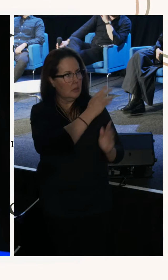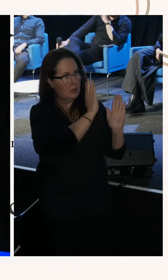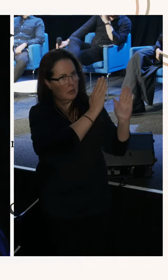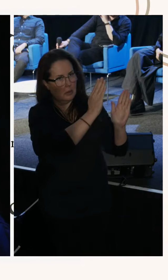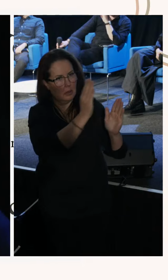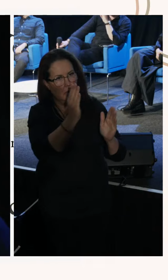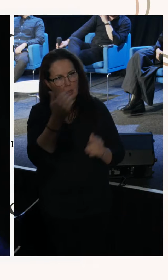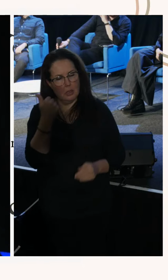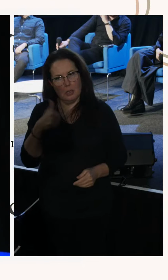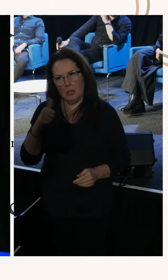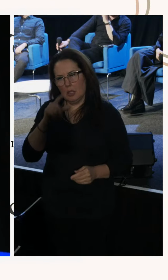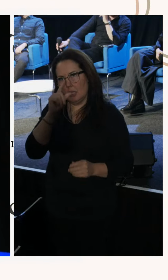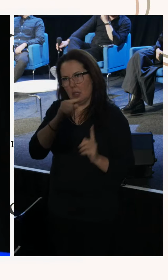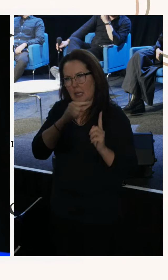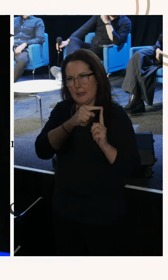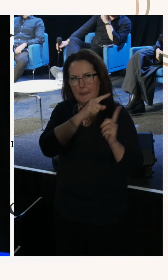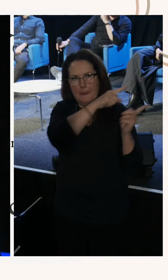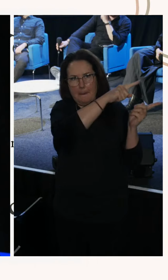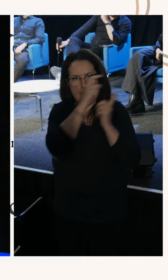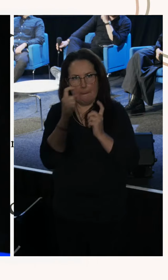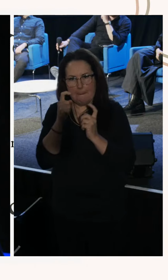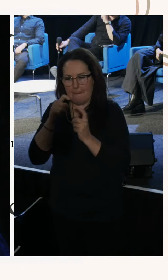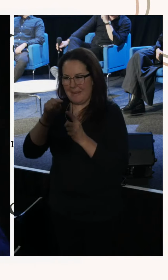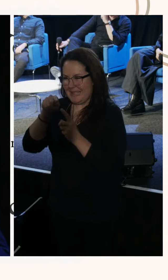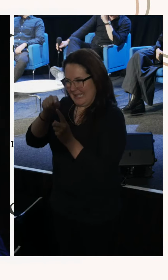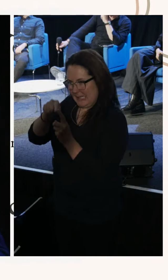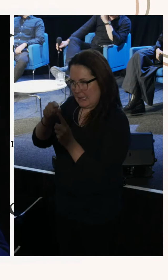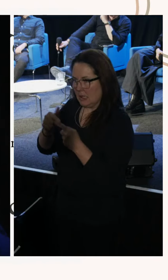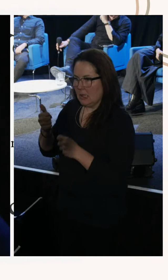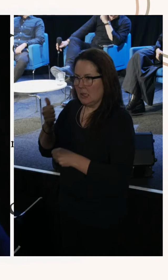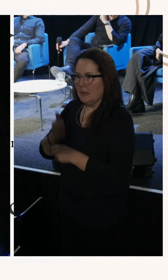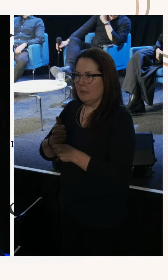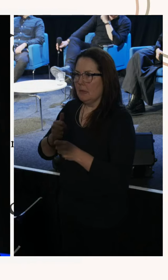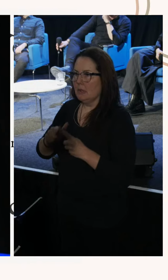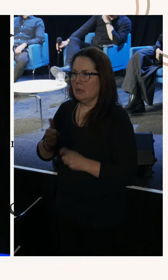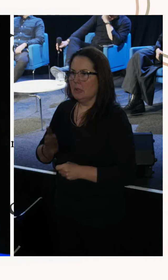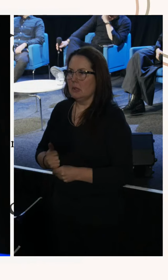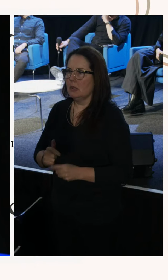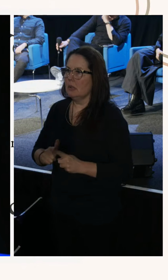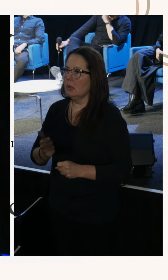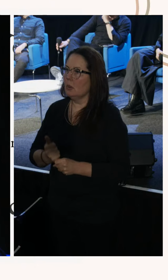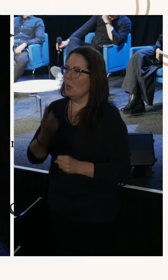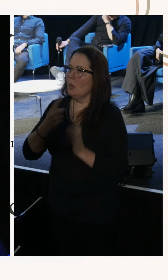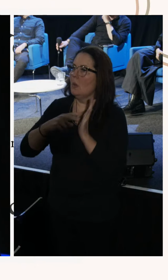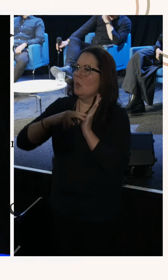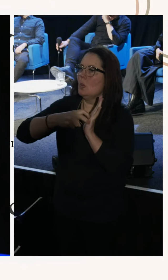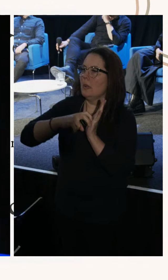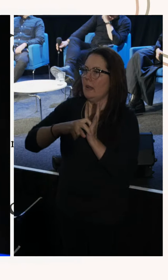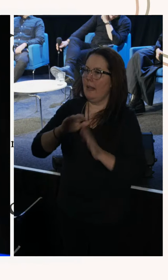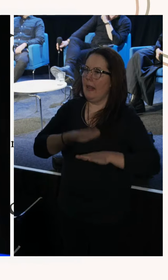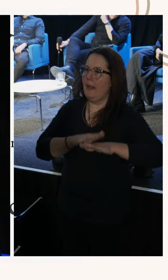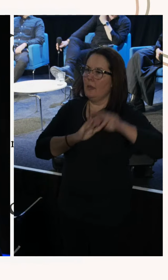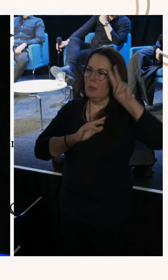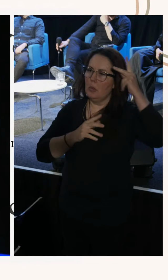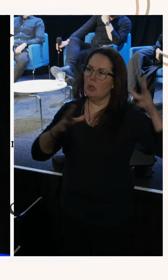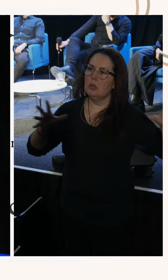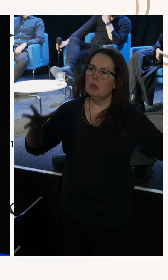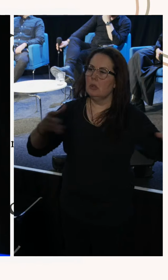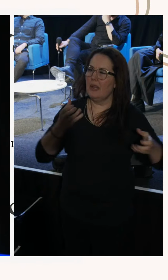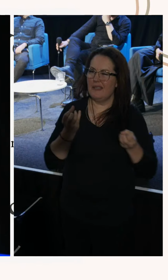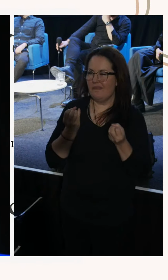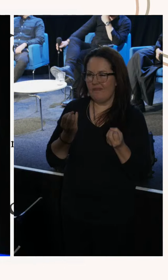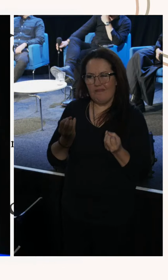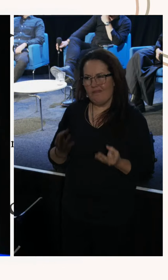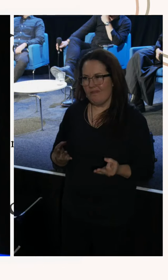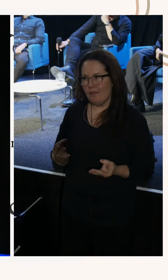as points of reference. And one of the real weaknesses of the left, I think, is that we don't necessarily have that. I